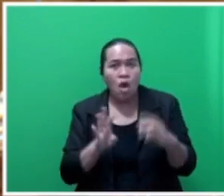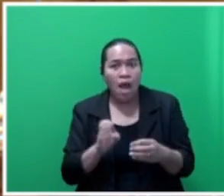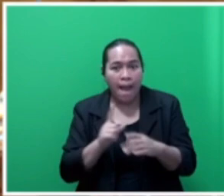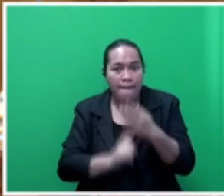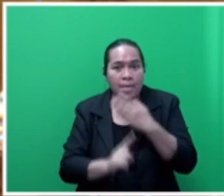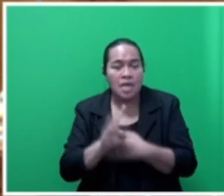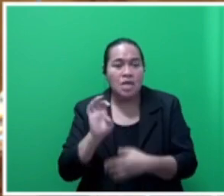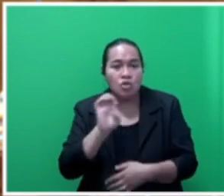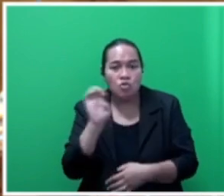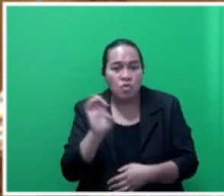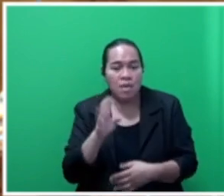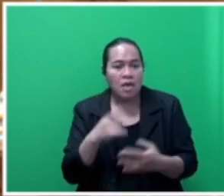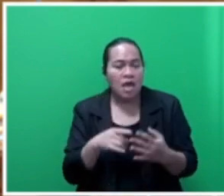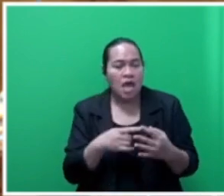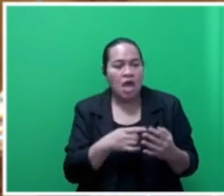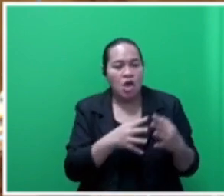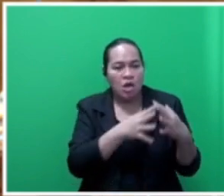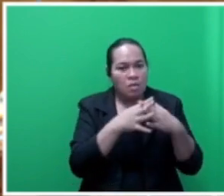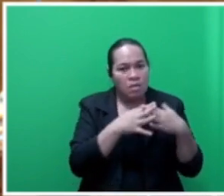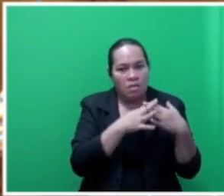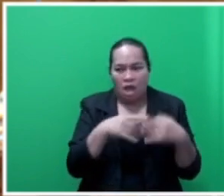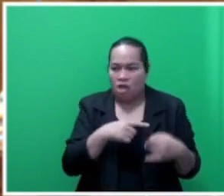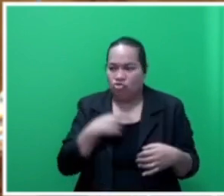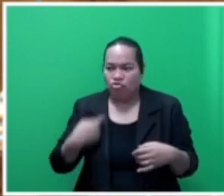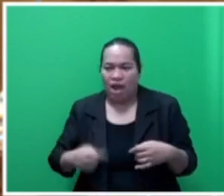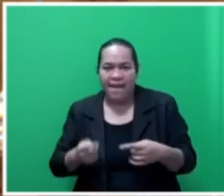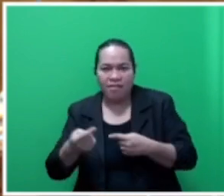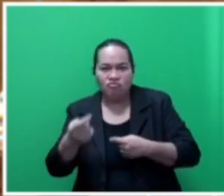the US-China trade tensions there.